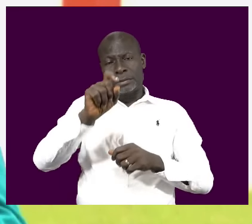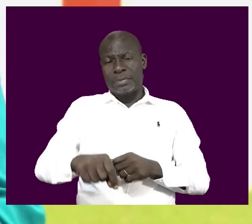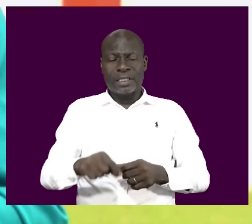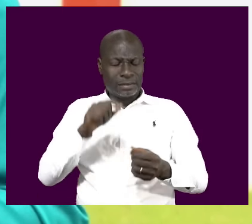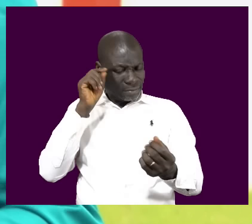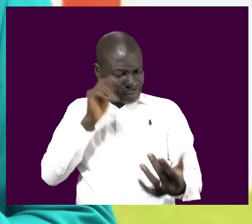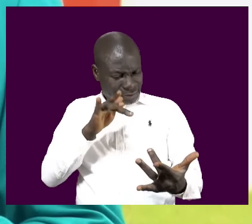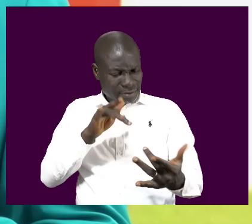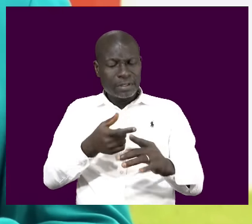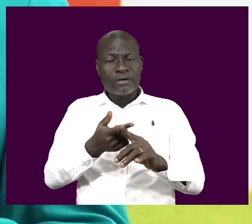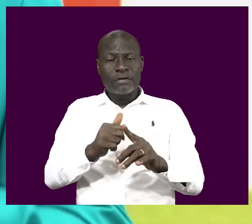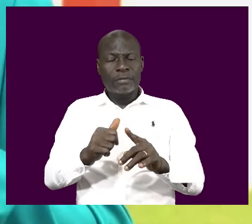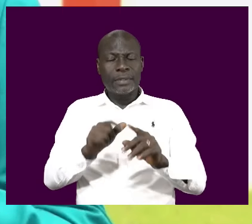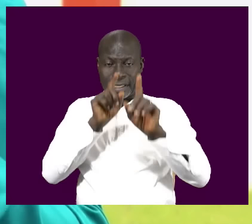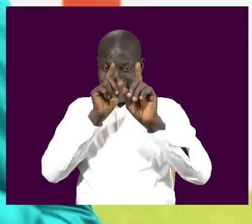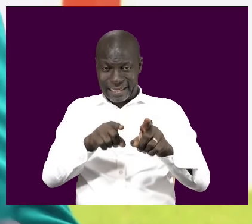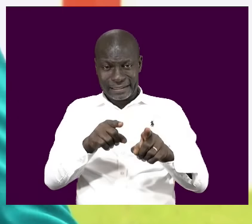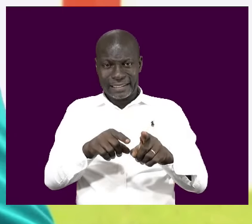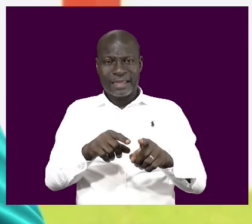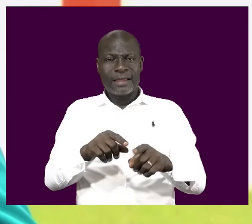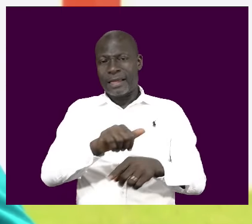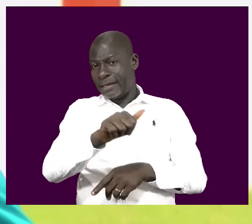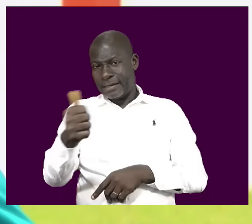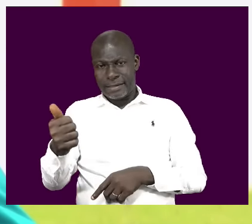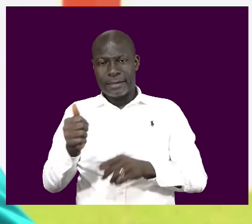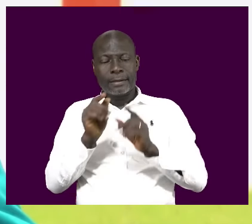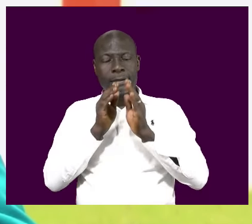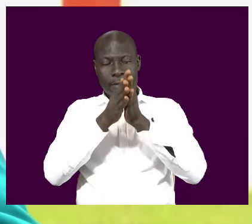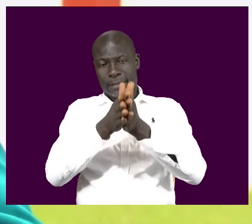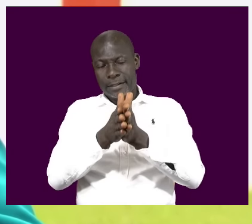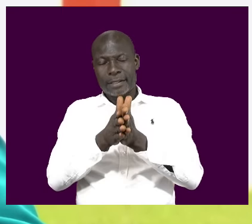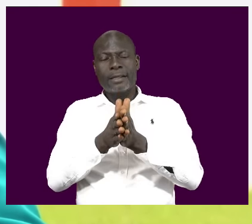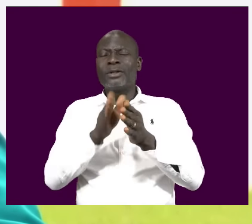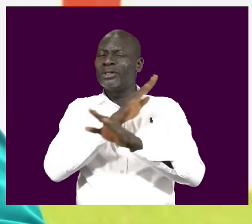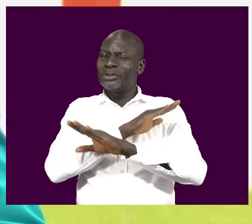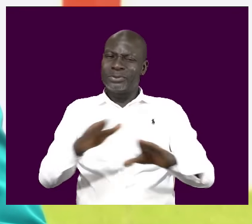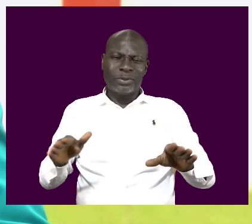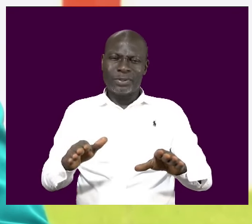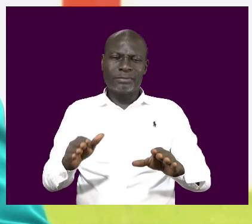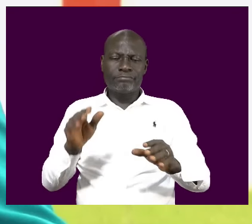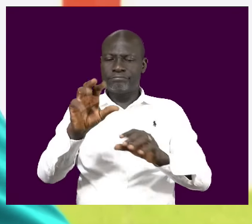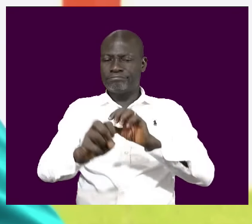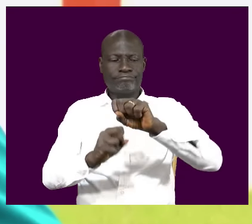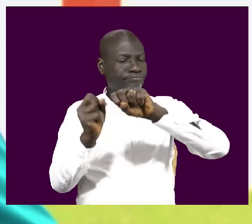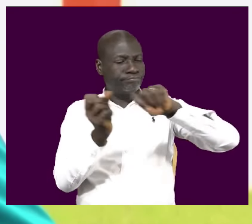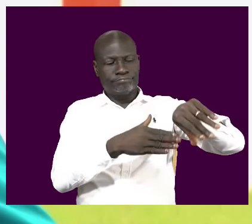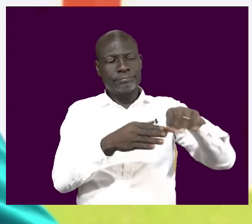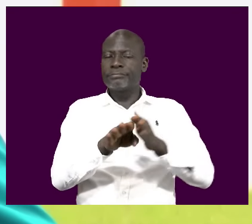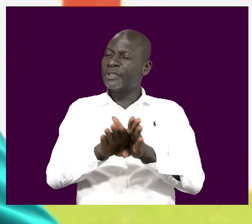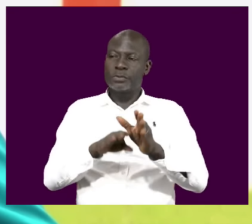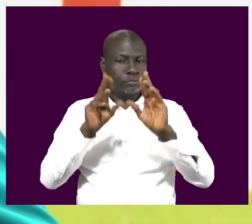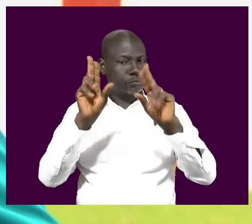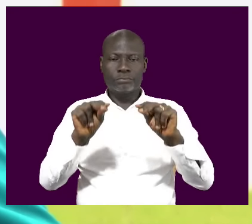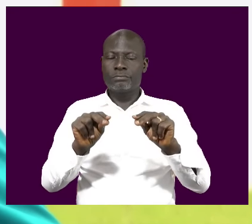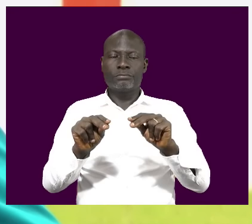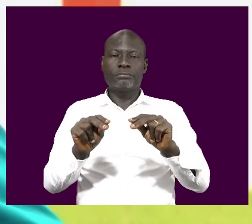ye betumi anya anuye ade ama yen nsem bisanti no mo ma yen to Bible no entwene odofo a otie